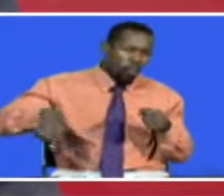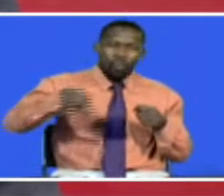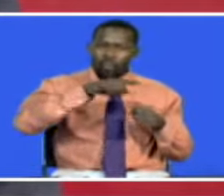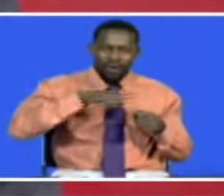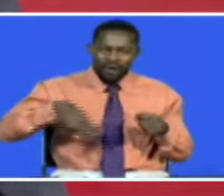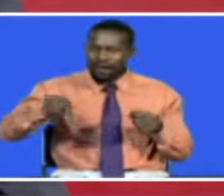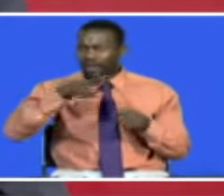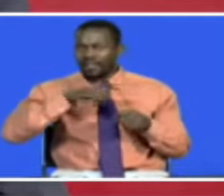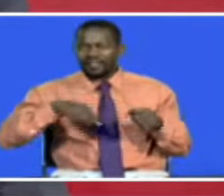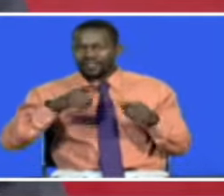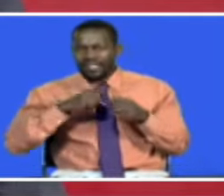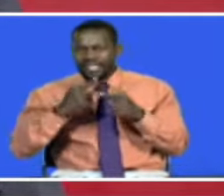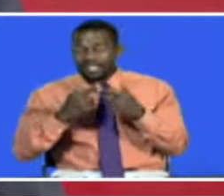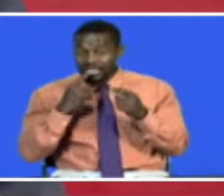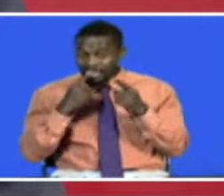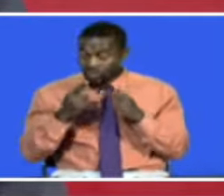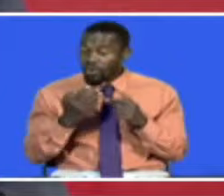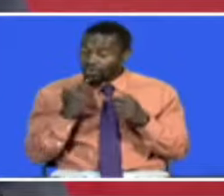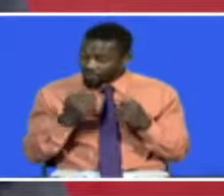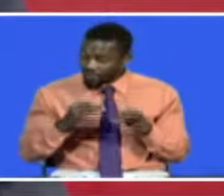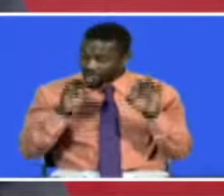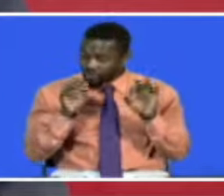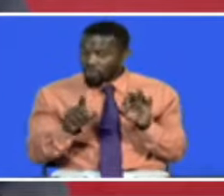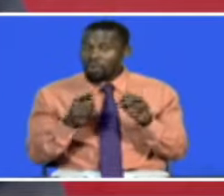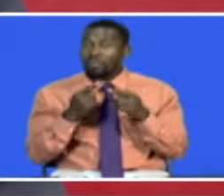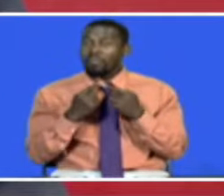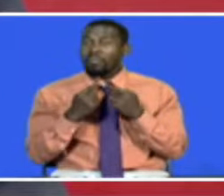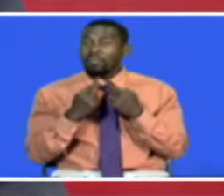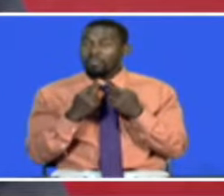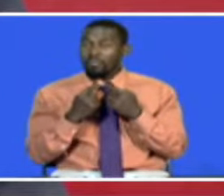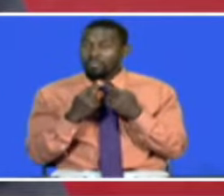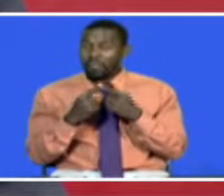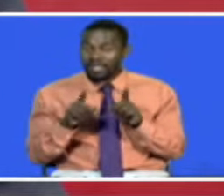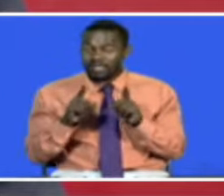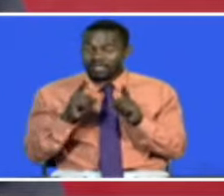we're going to release you. But as soon as we leave you, don't remove